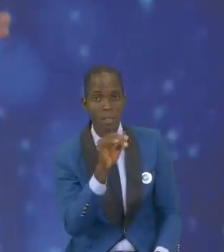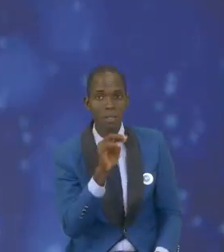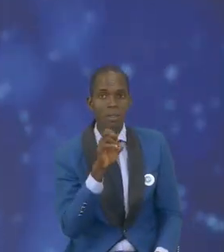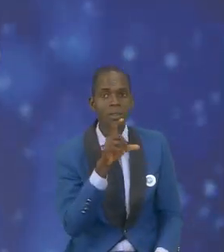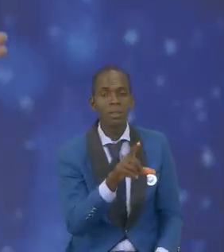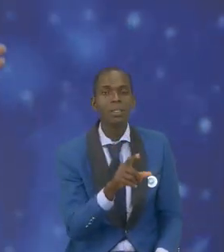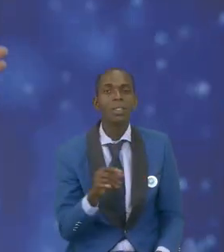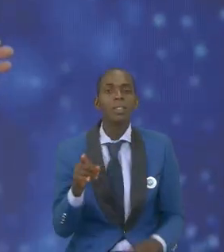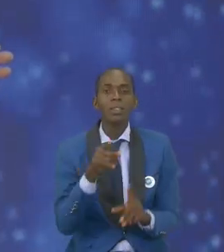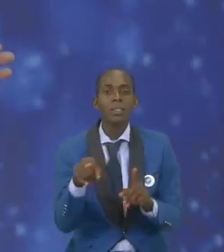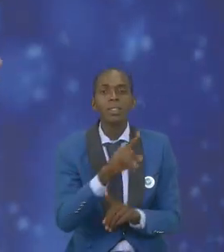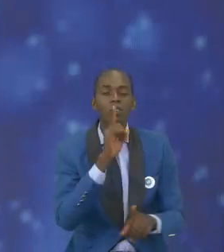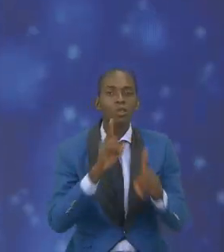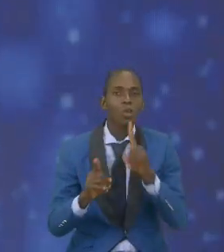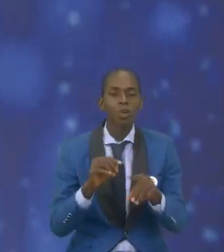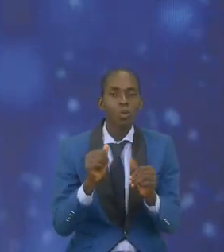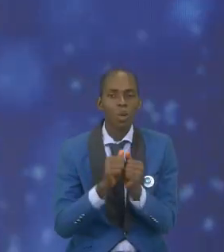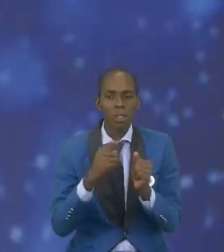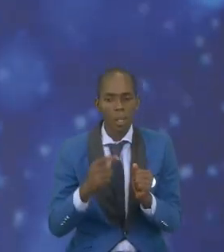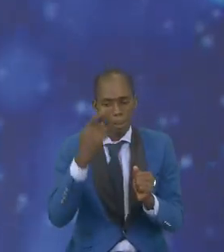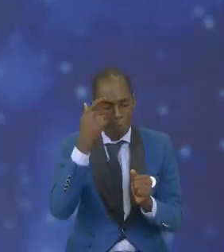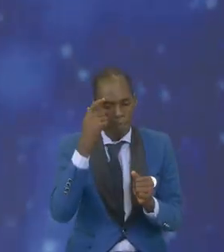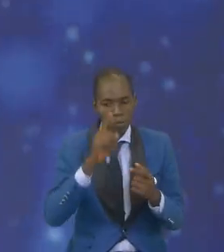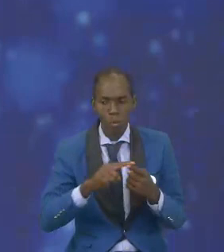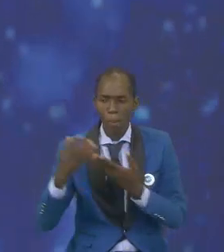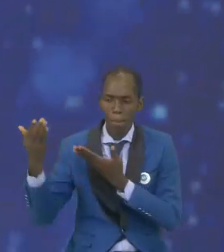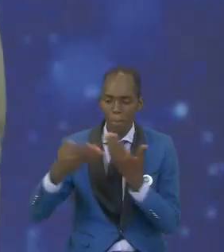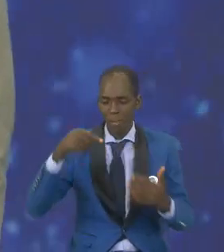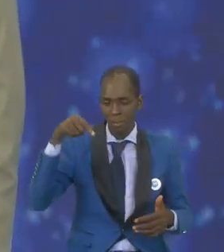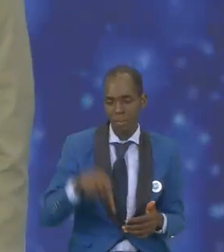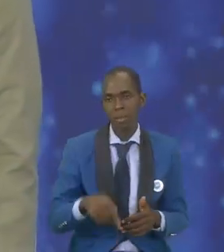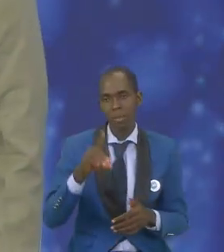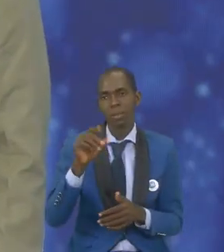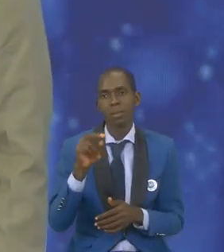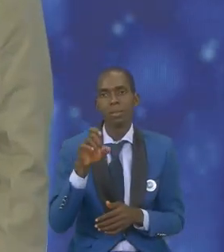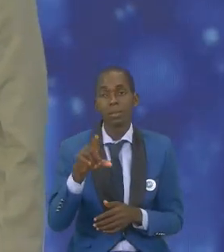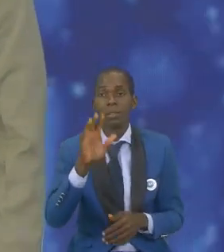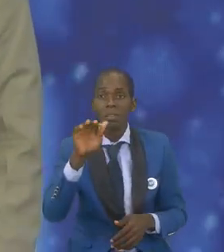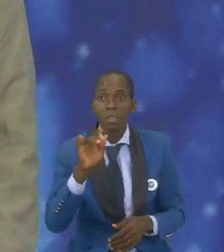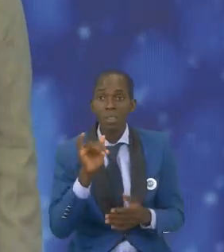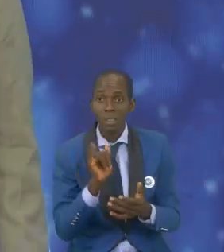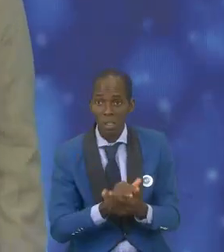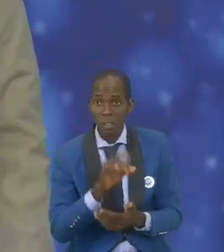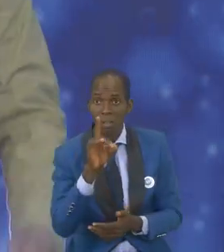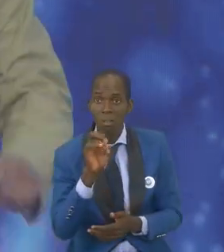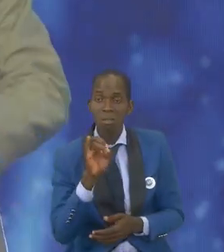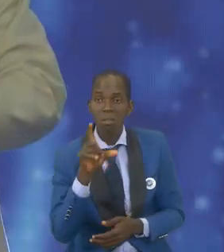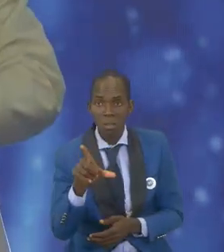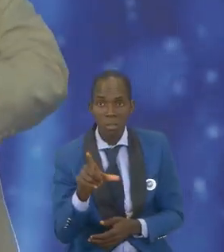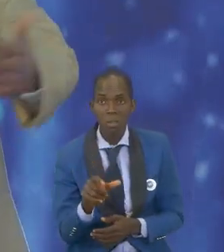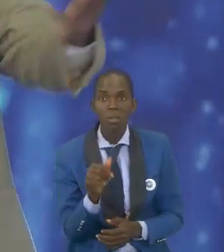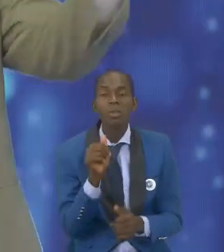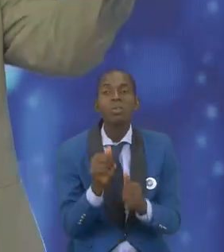down manner, with a put down tone, king, that Daniel, which is of